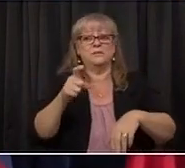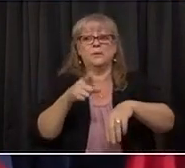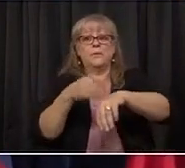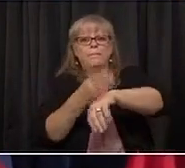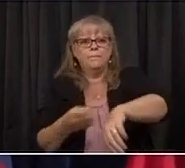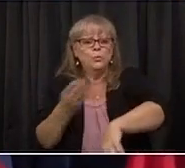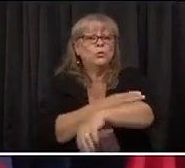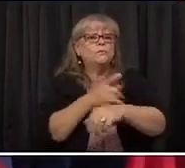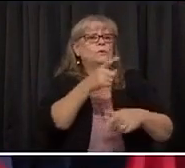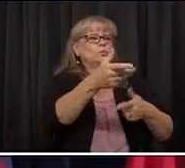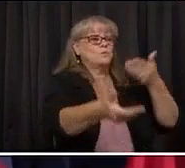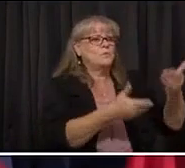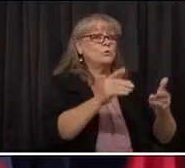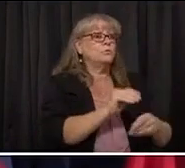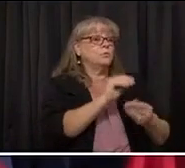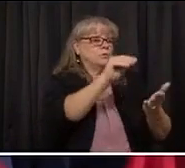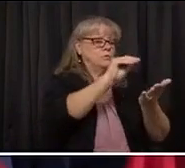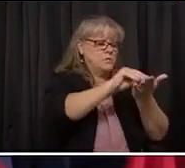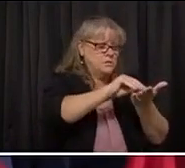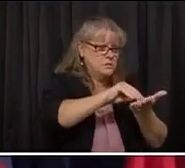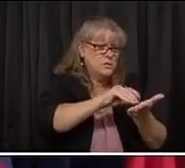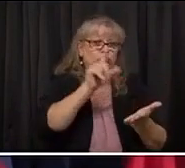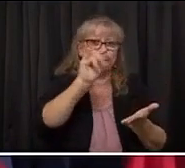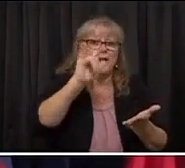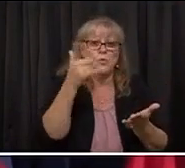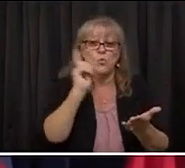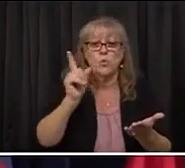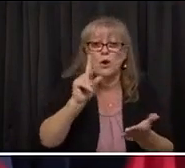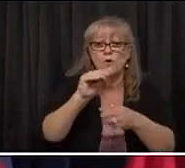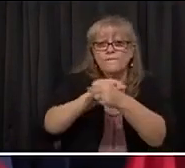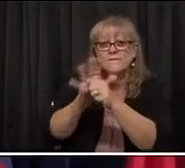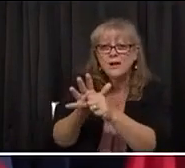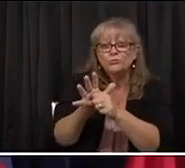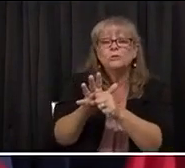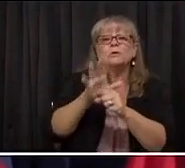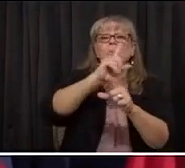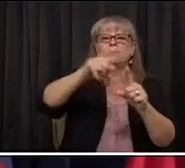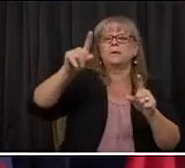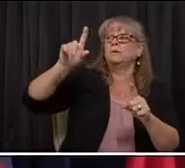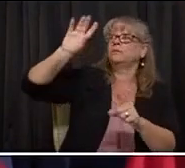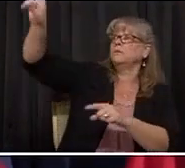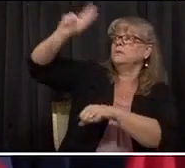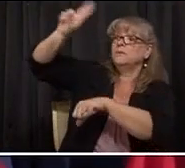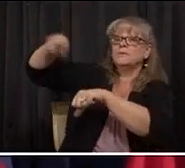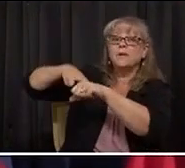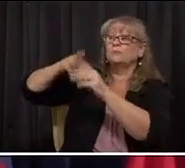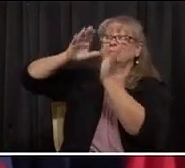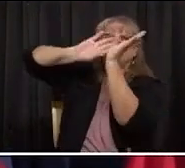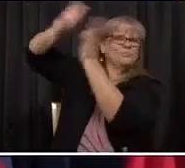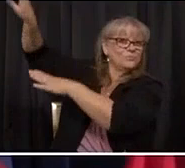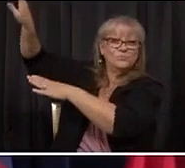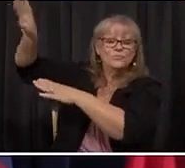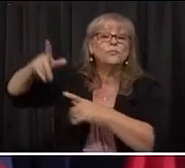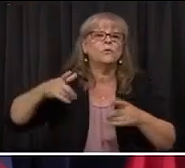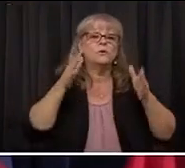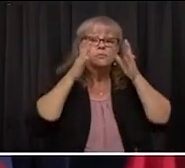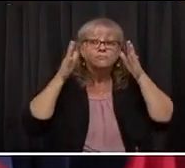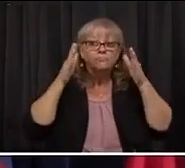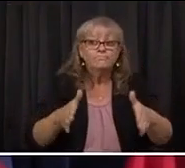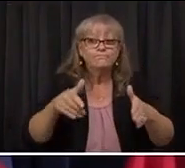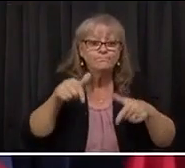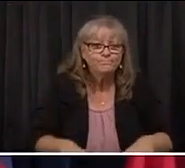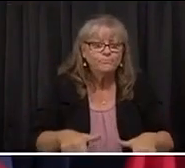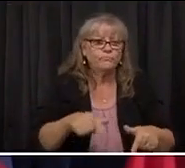national partners that other states are forced to rely on, so we are building and contracting for our own additional lab capacity in our